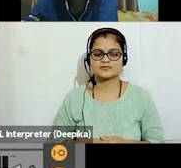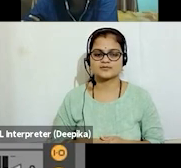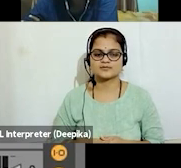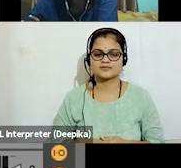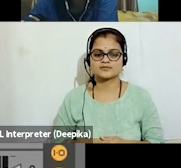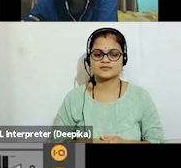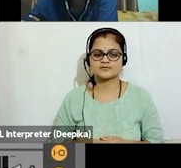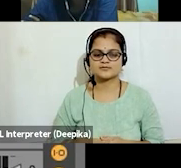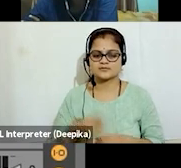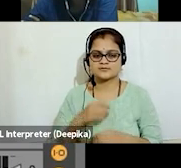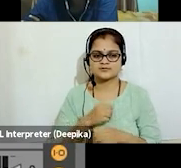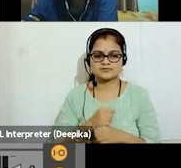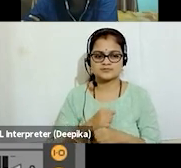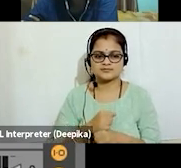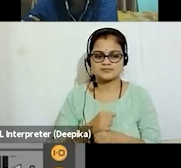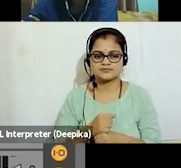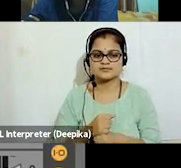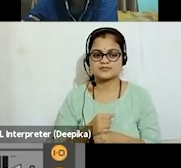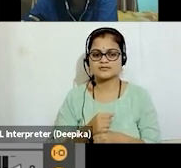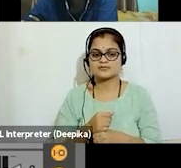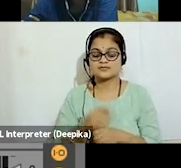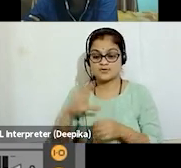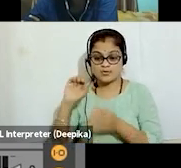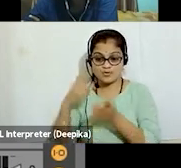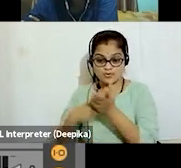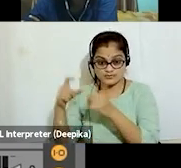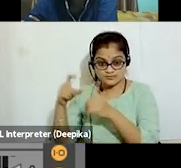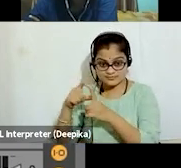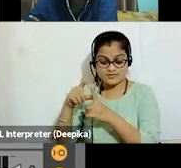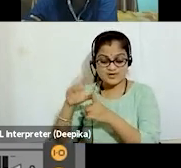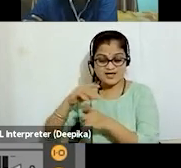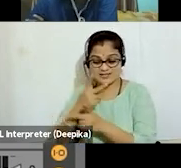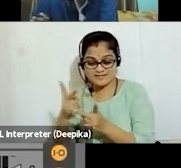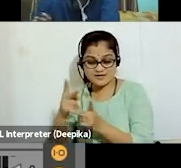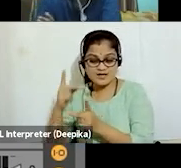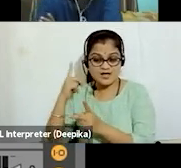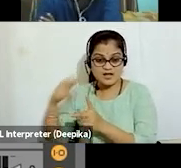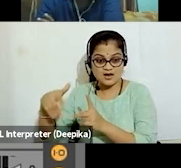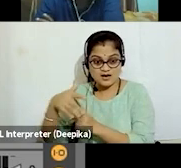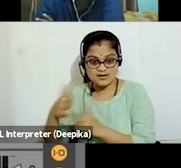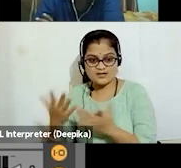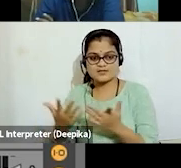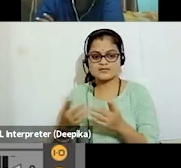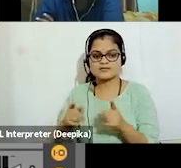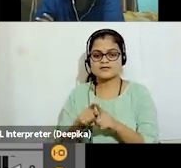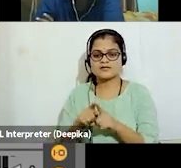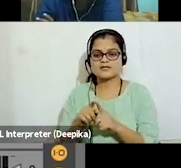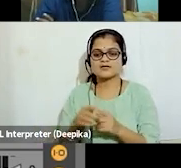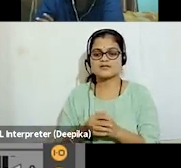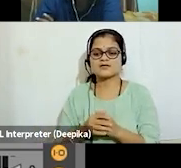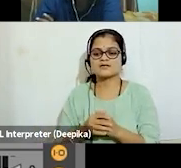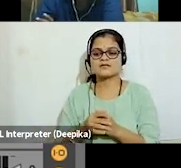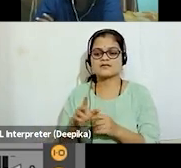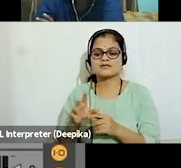The the drone chord kind of stuff that's going on behind is with a pedal called Freeze